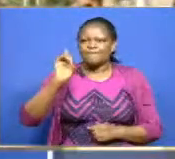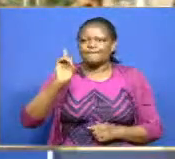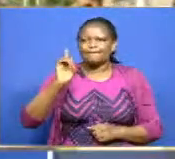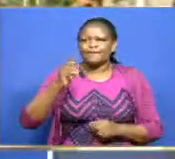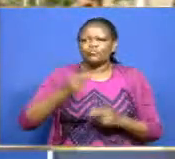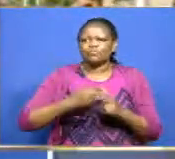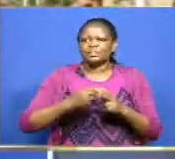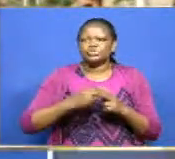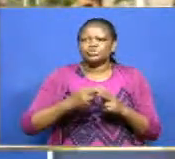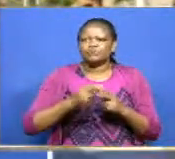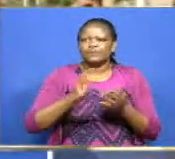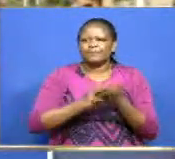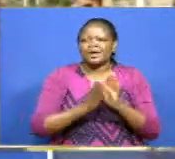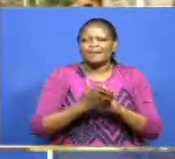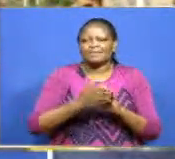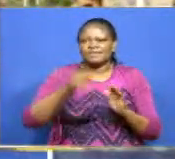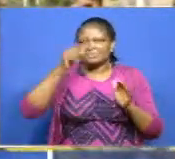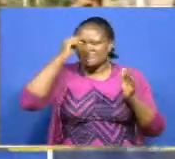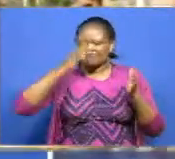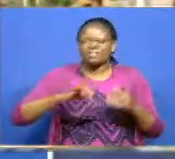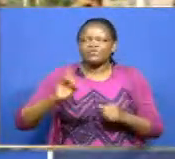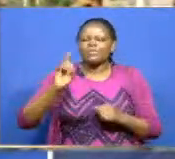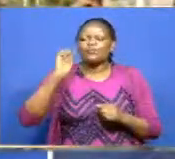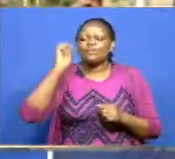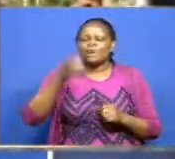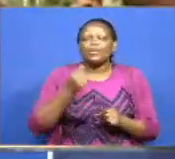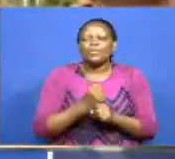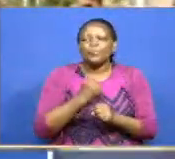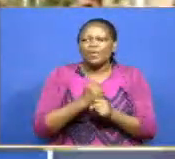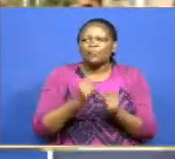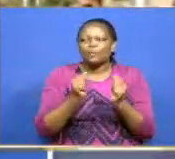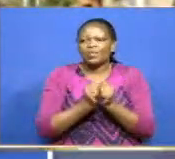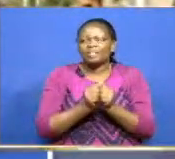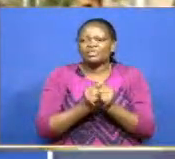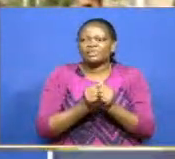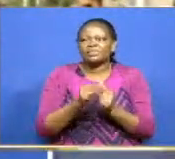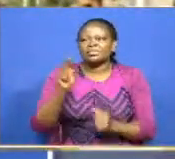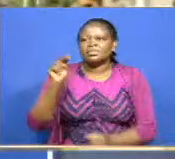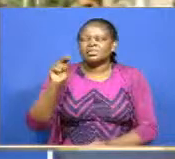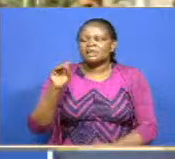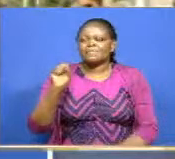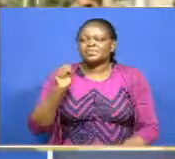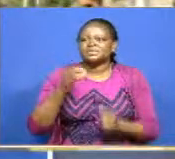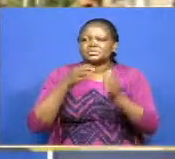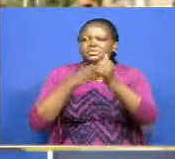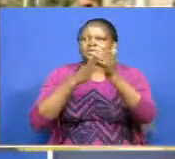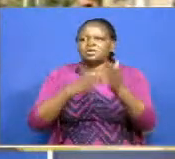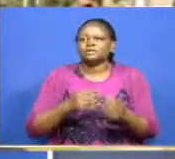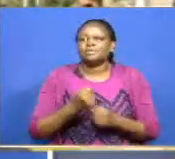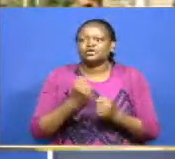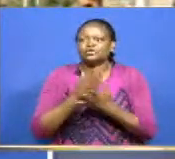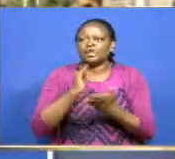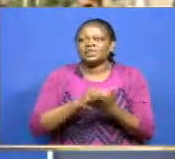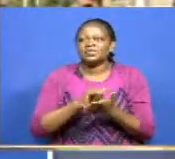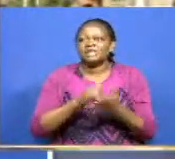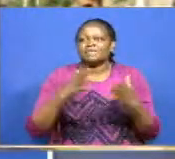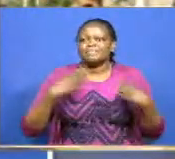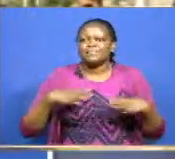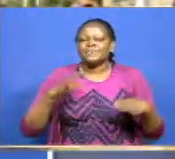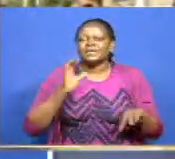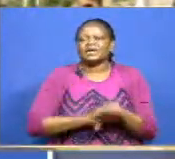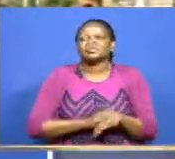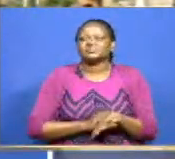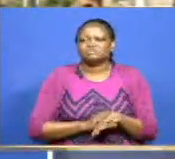be the governor of Nairobi, will be able to work with the NMS leader to ensure that the people get the